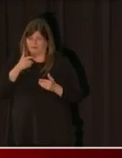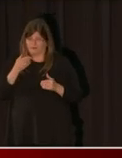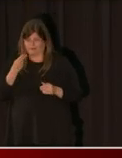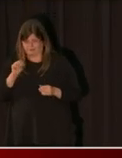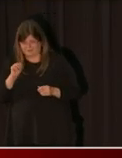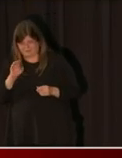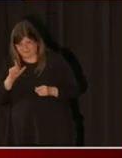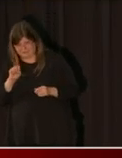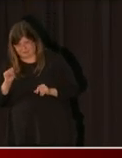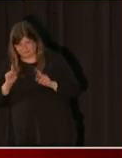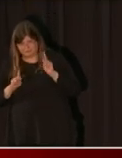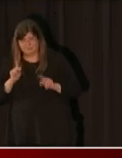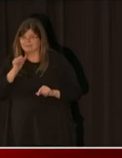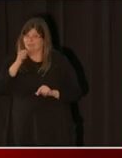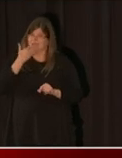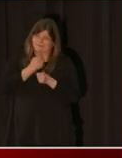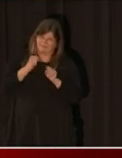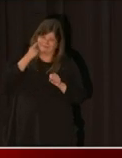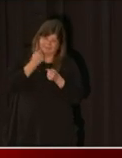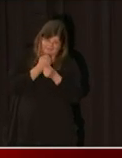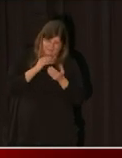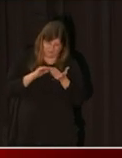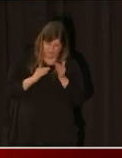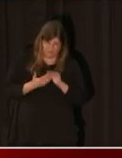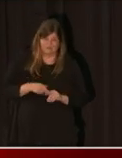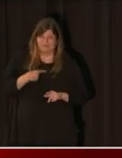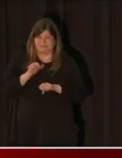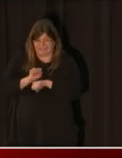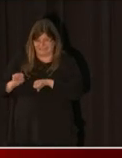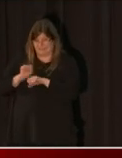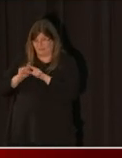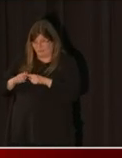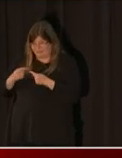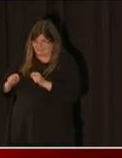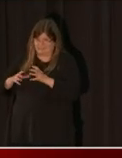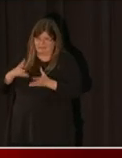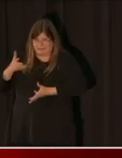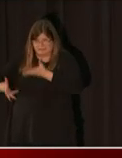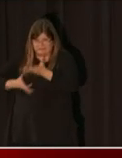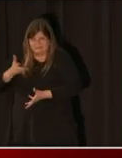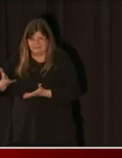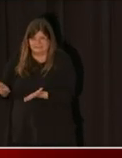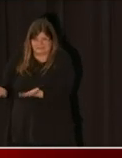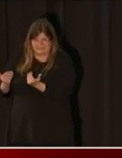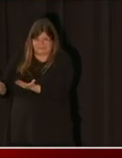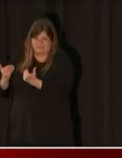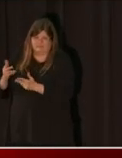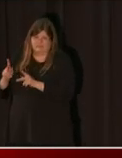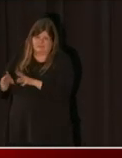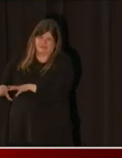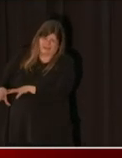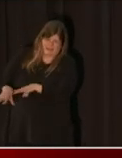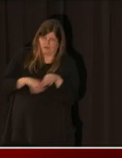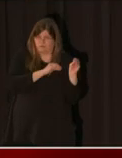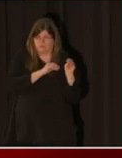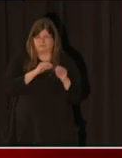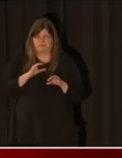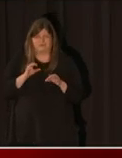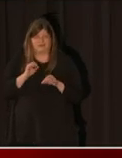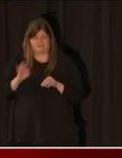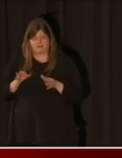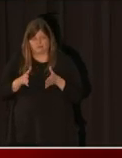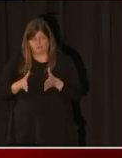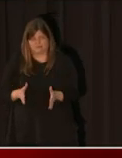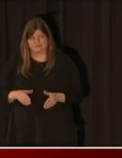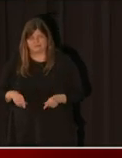aggressively to find a way to get people to come inside. And so during this pandemic,